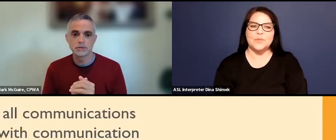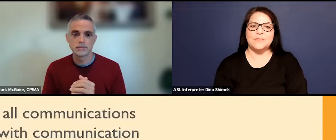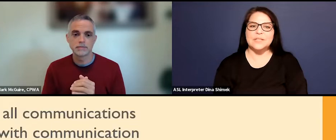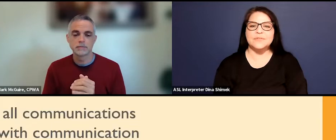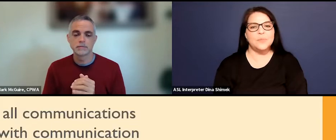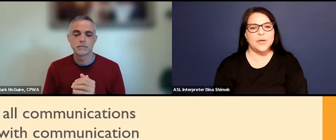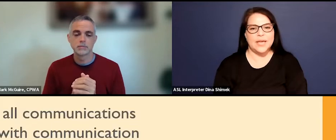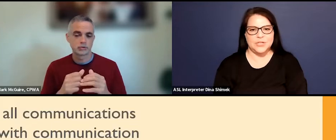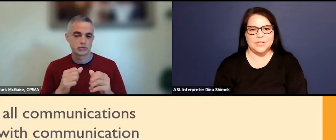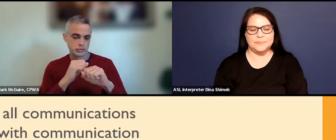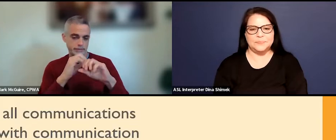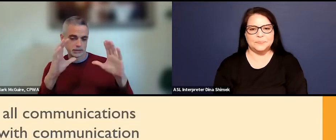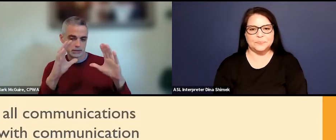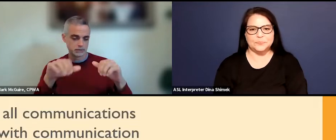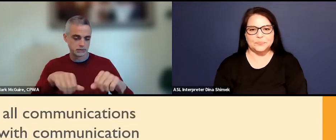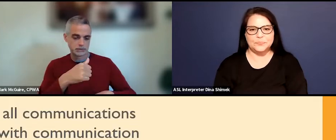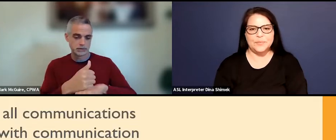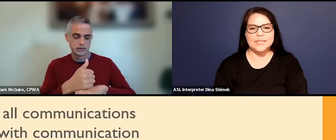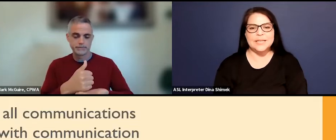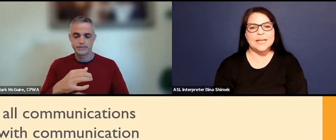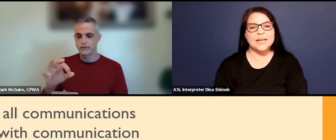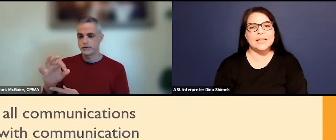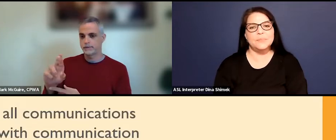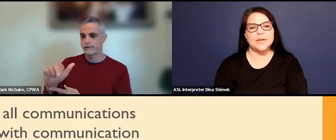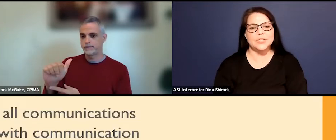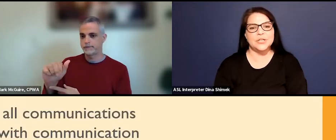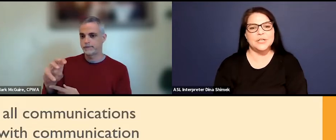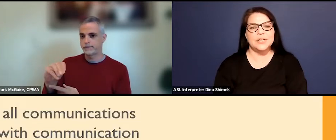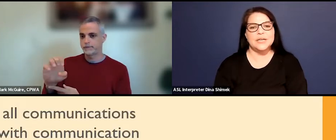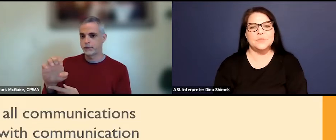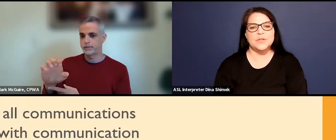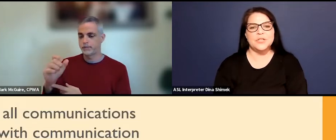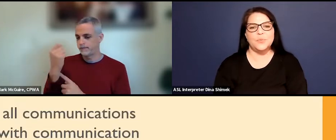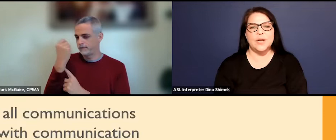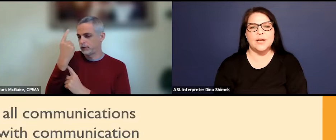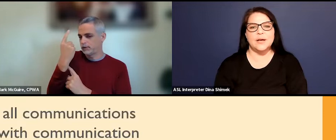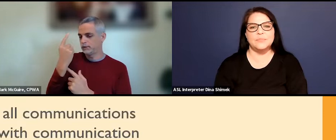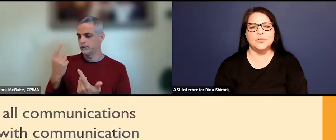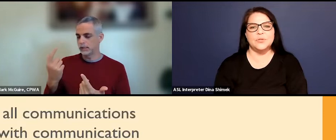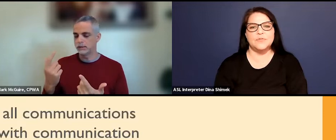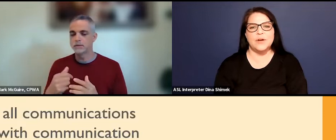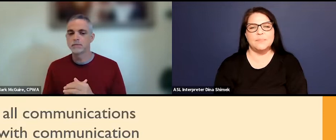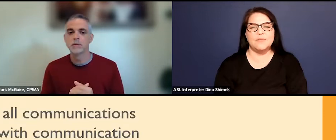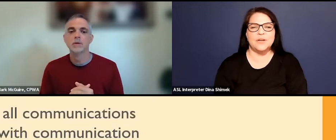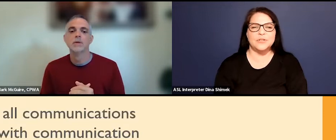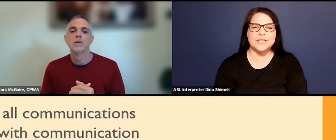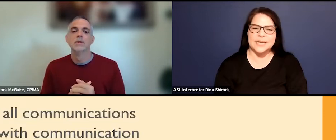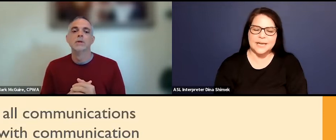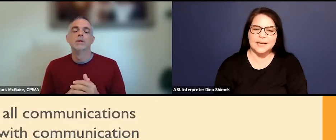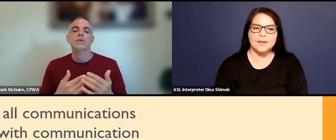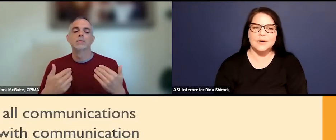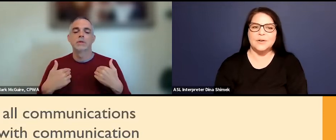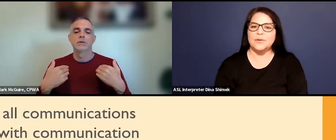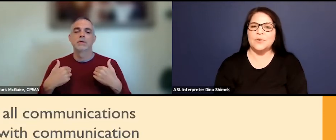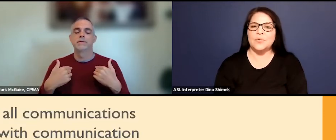So with effective communication, to get a clear picture, especially when it comes to the frame of